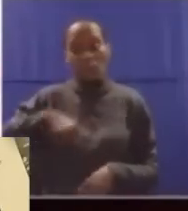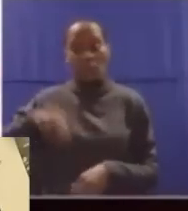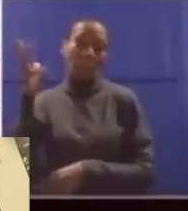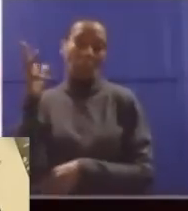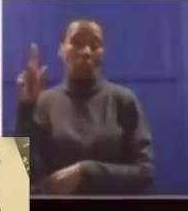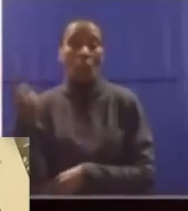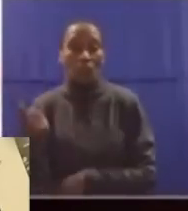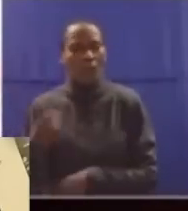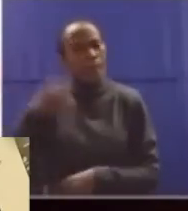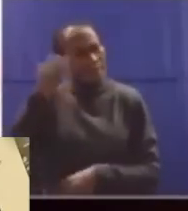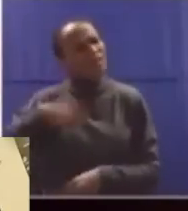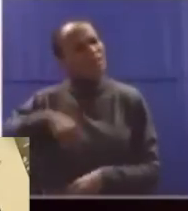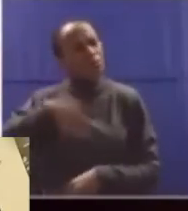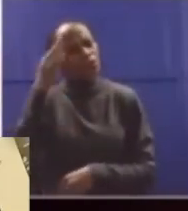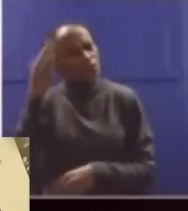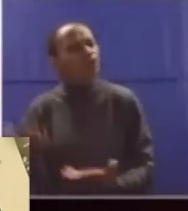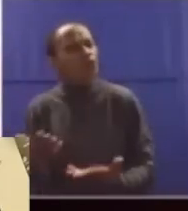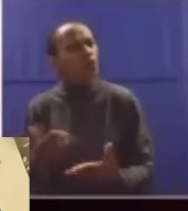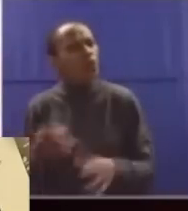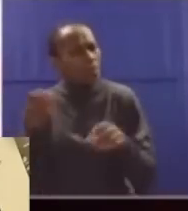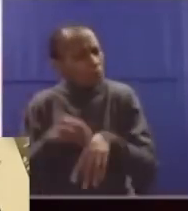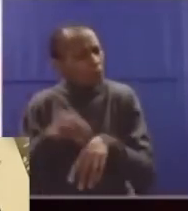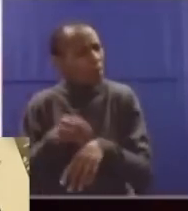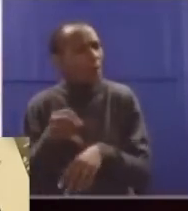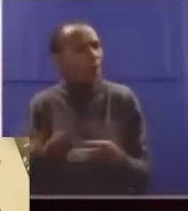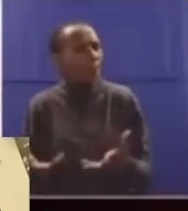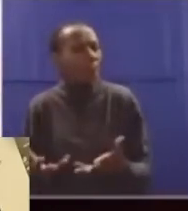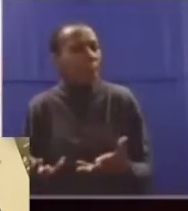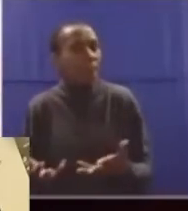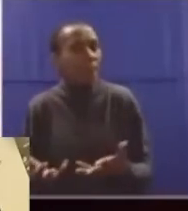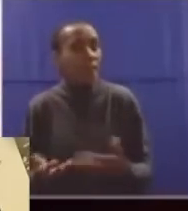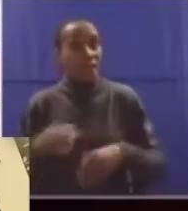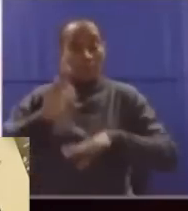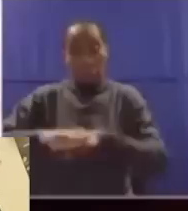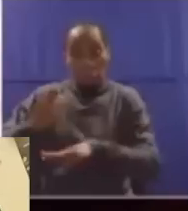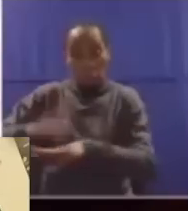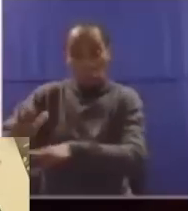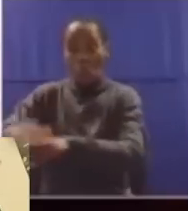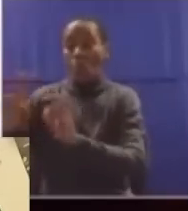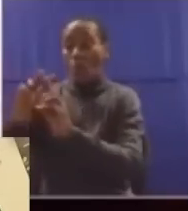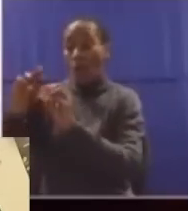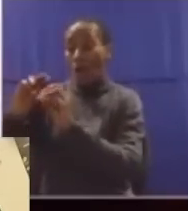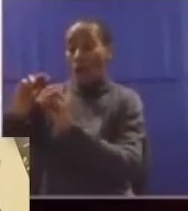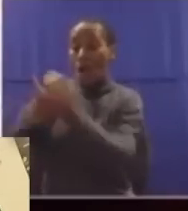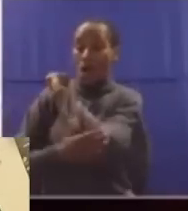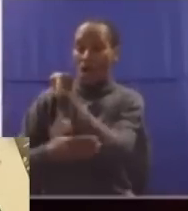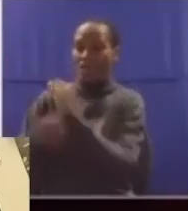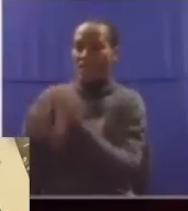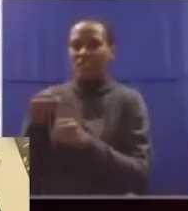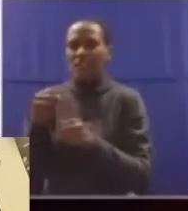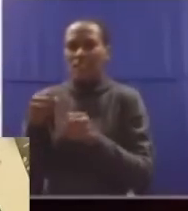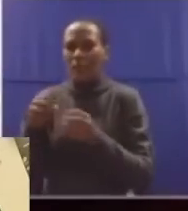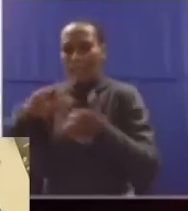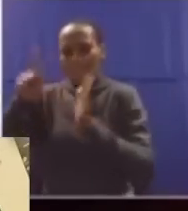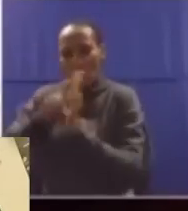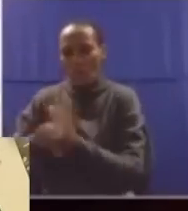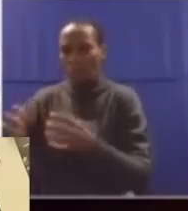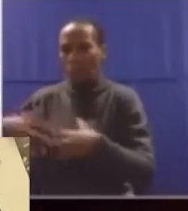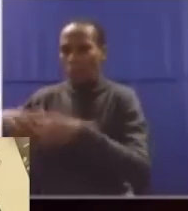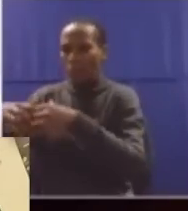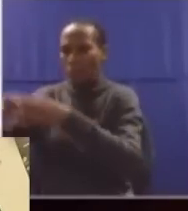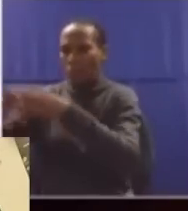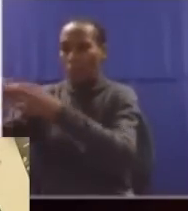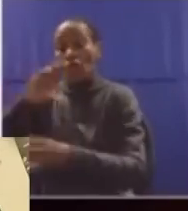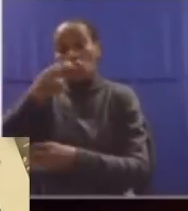in fact, we knew the devastating effects of your inaction. Most sensible countries have announced huge catch-up programs. Chile